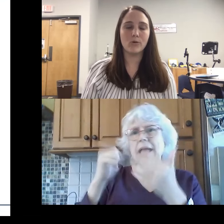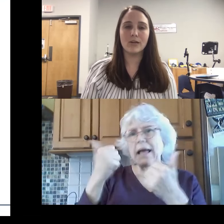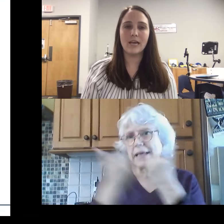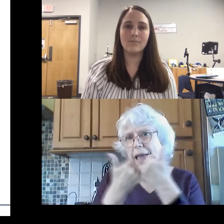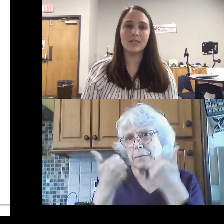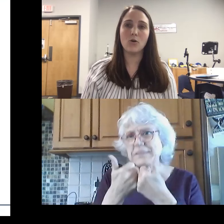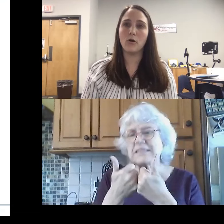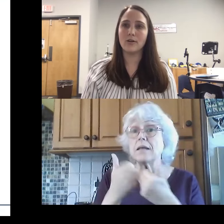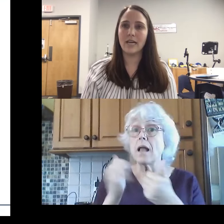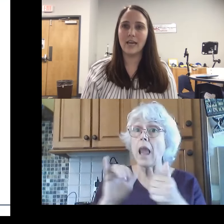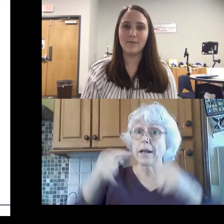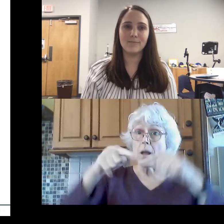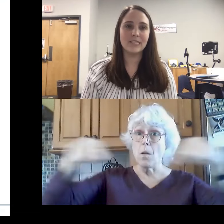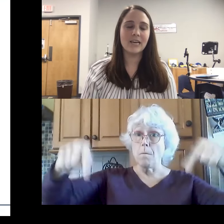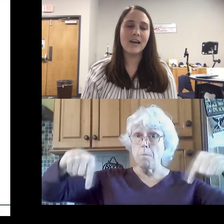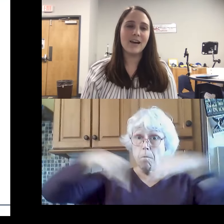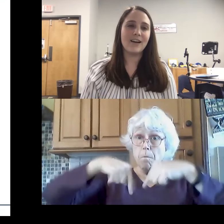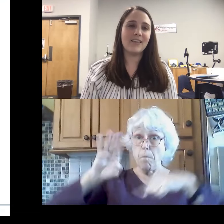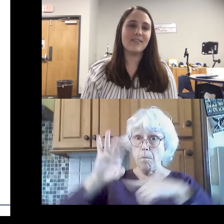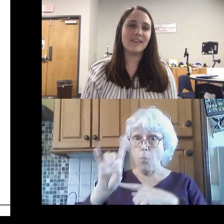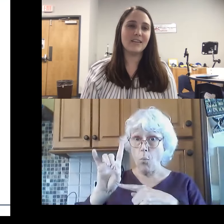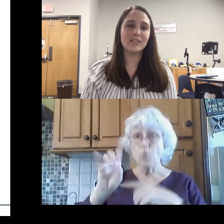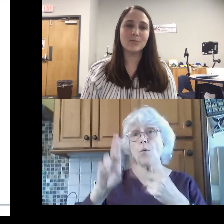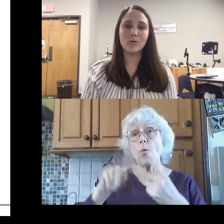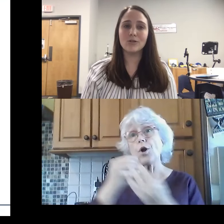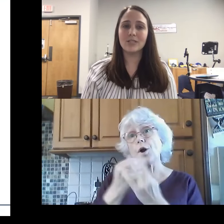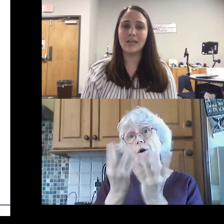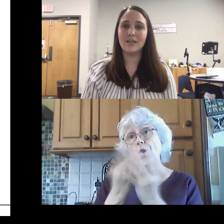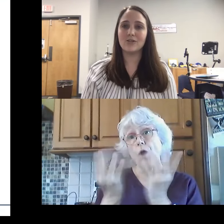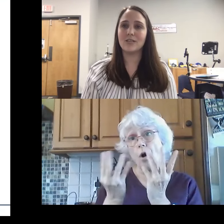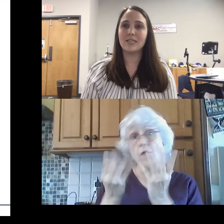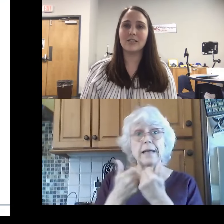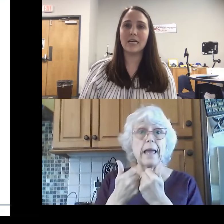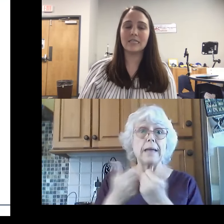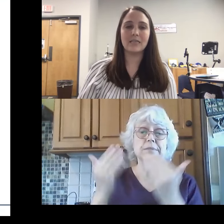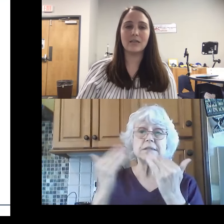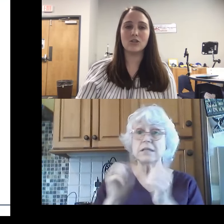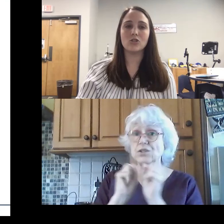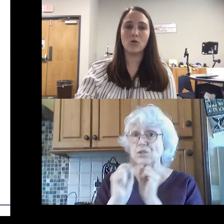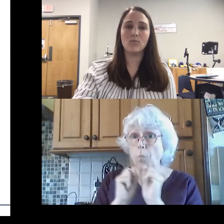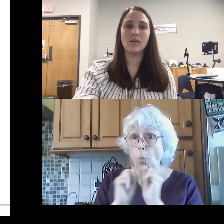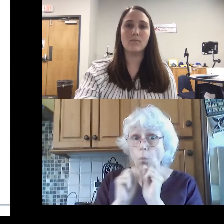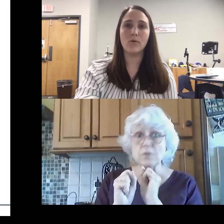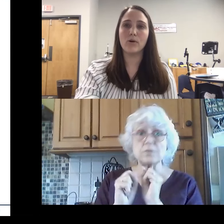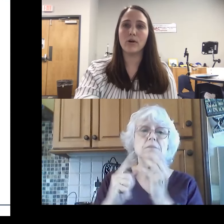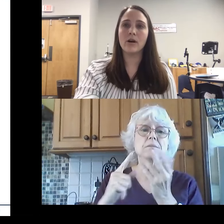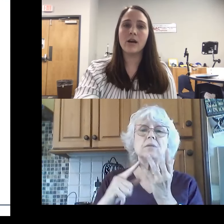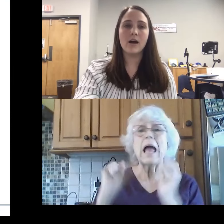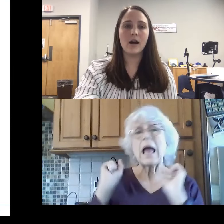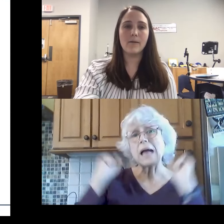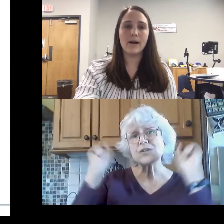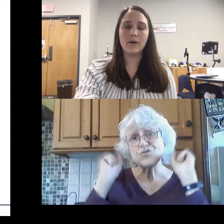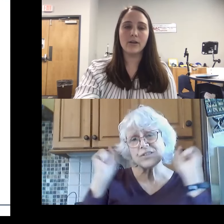like board games and card games. And then sports and exercise. And like I said, there are so many more